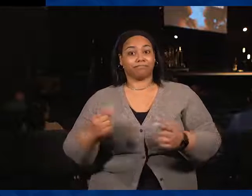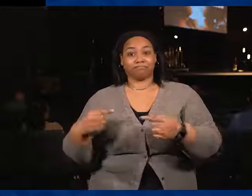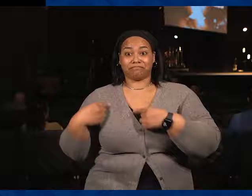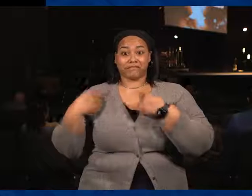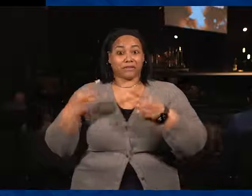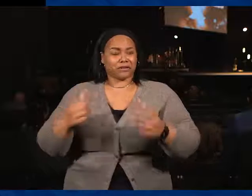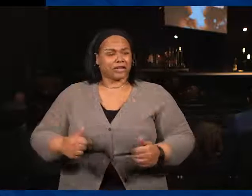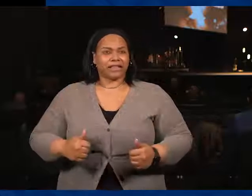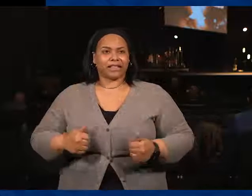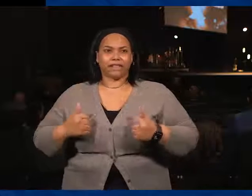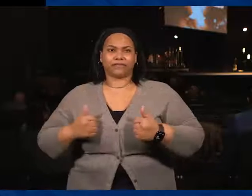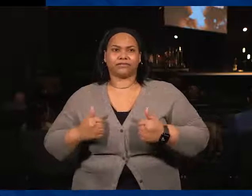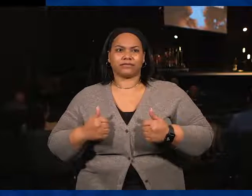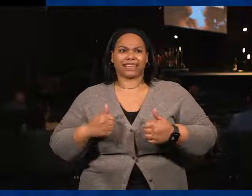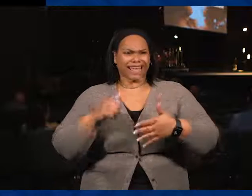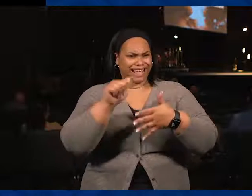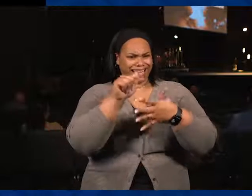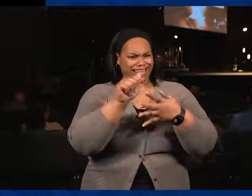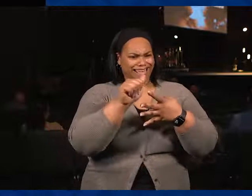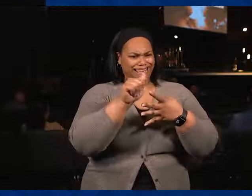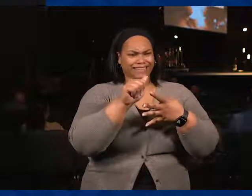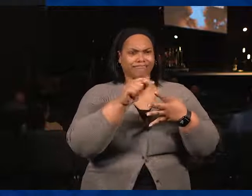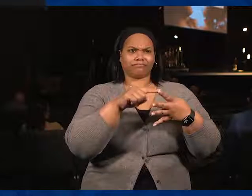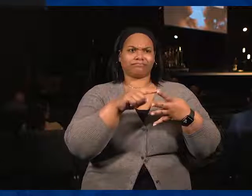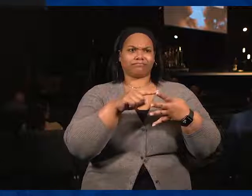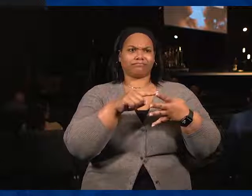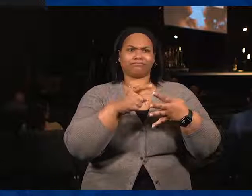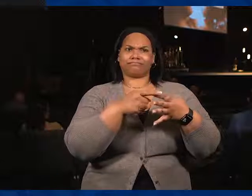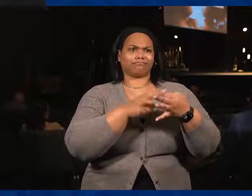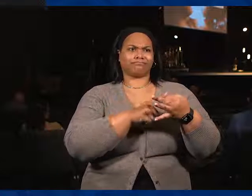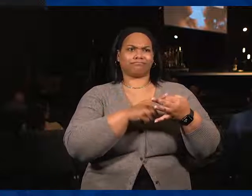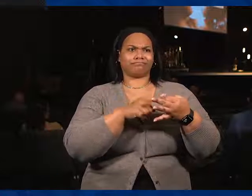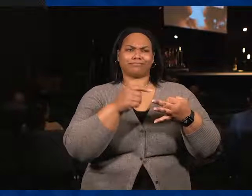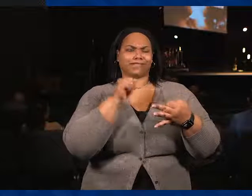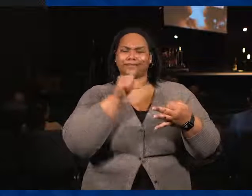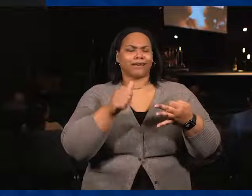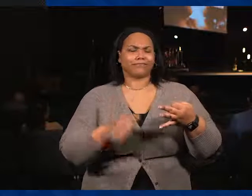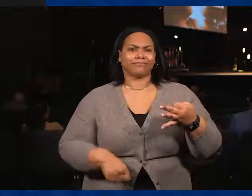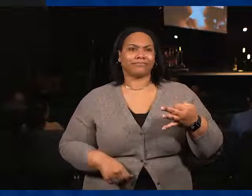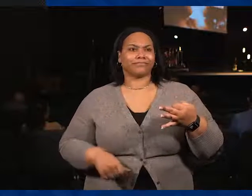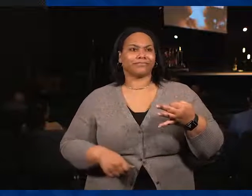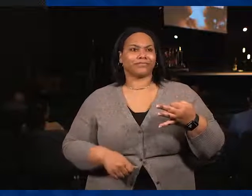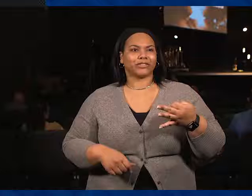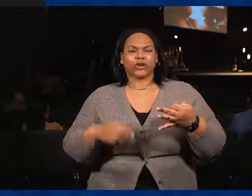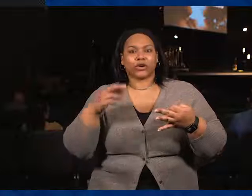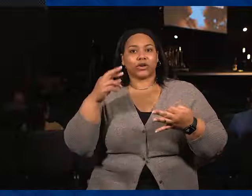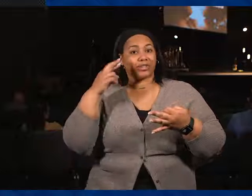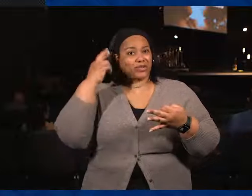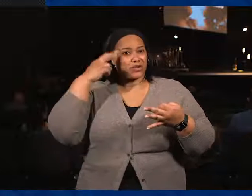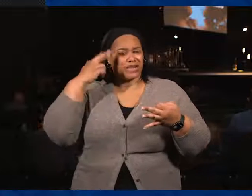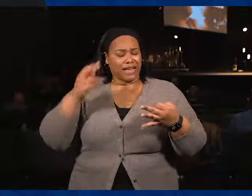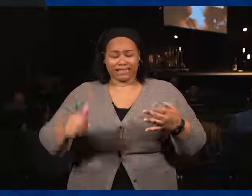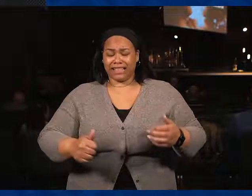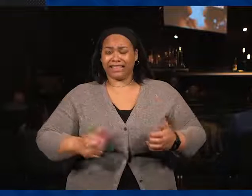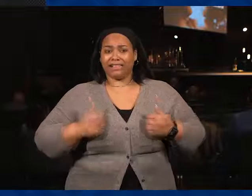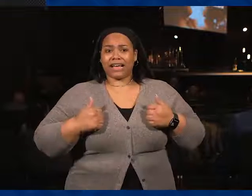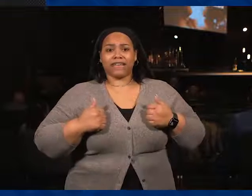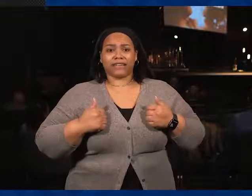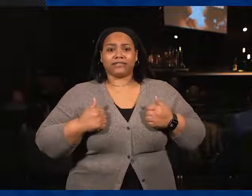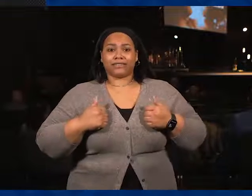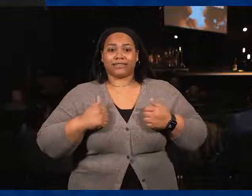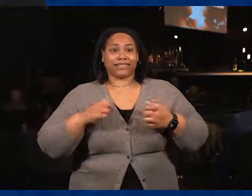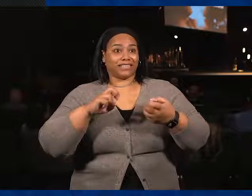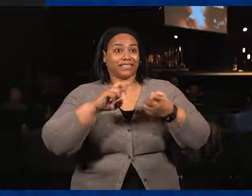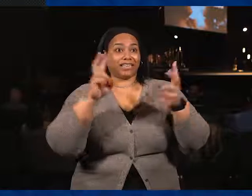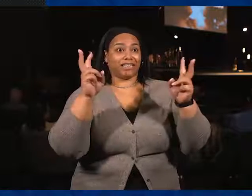haven't been here, let me tell you what it is. A is not the answer. Because you will find out that life will bring you some